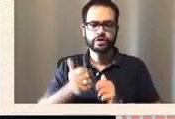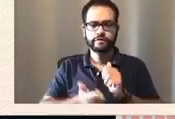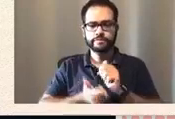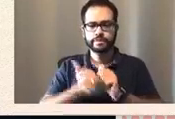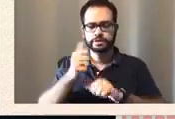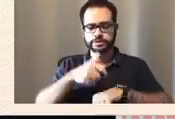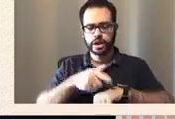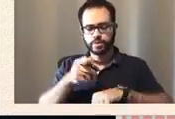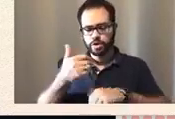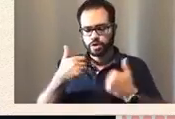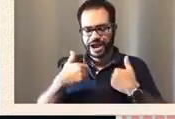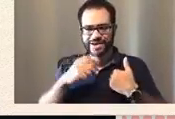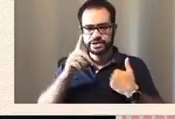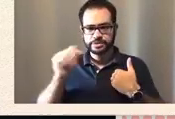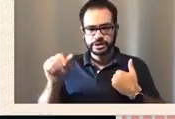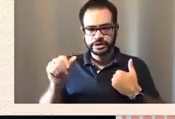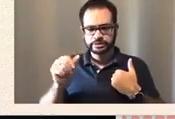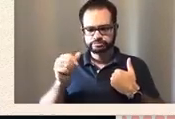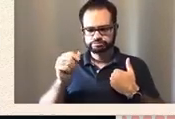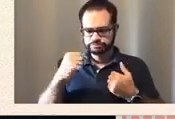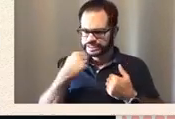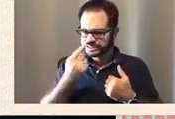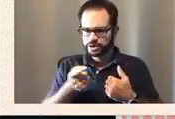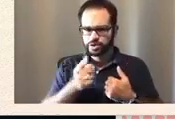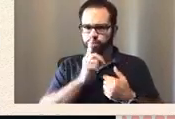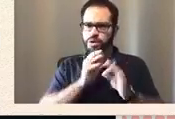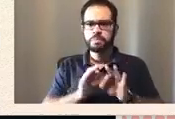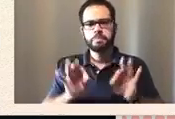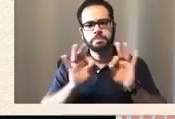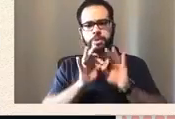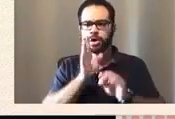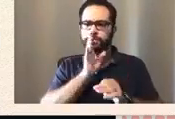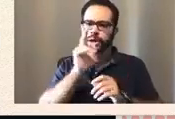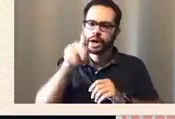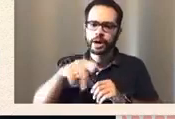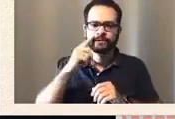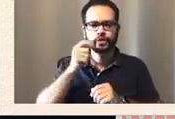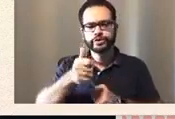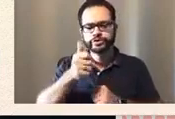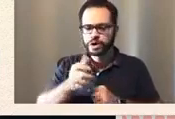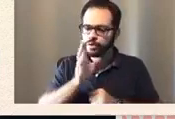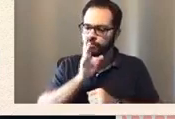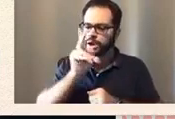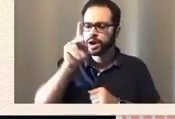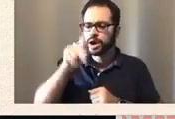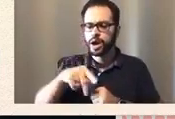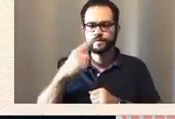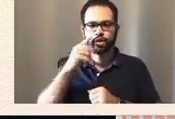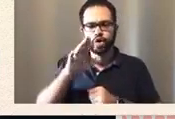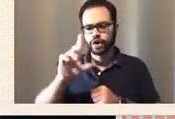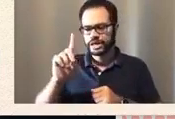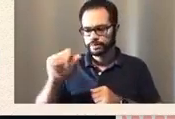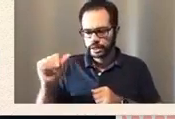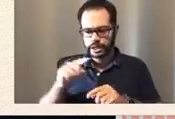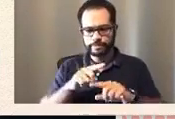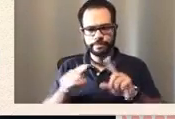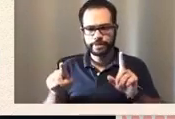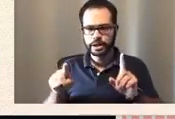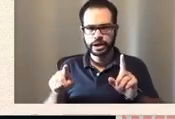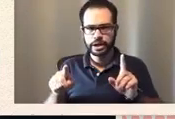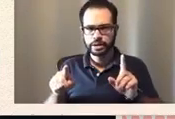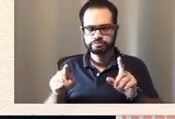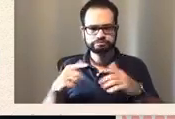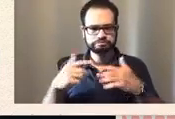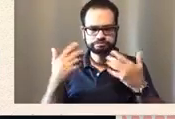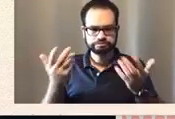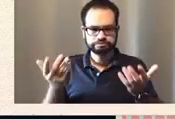the importance of speaking up for yourself, speaking up for your disability. But in the end, none of us live